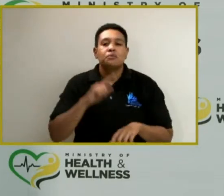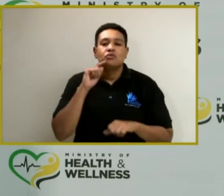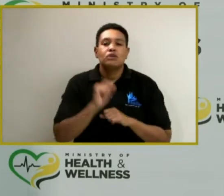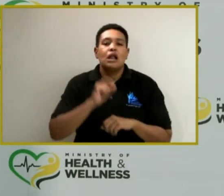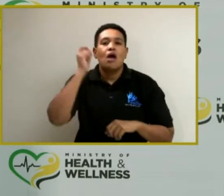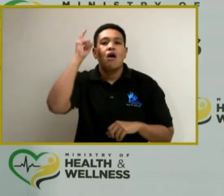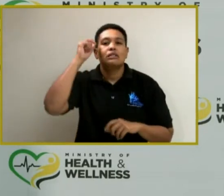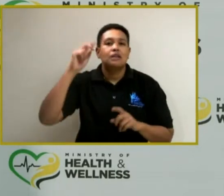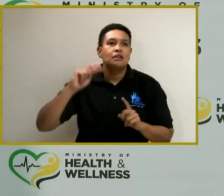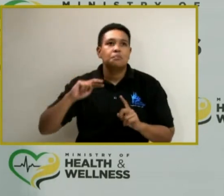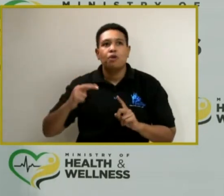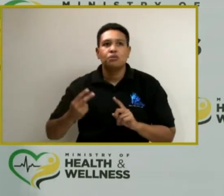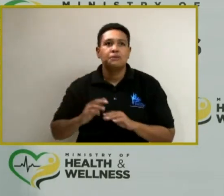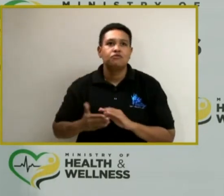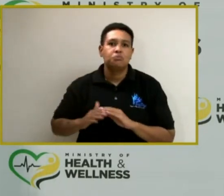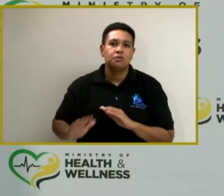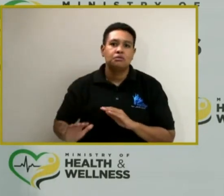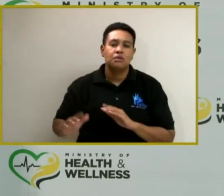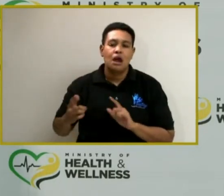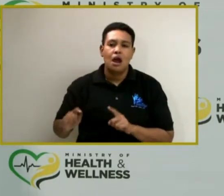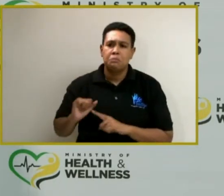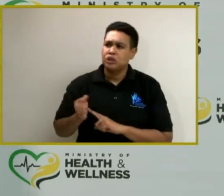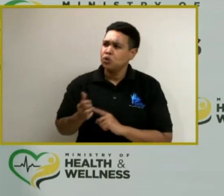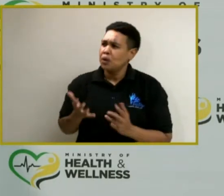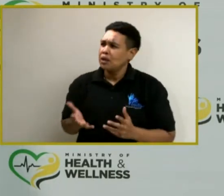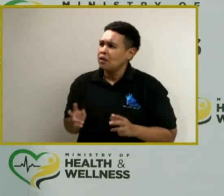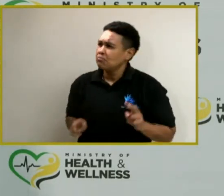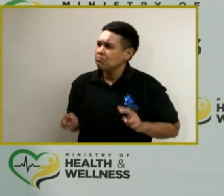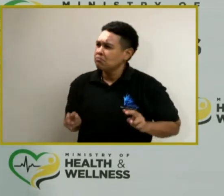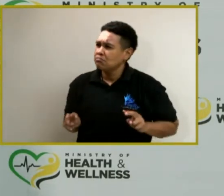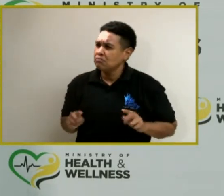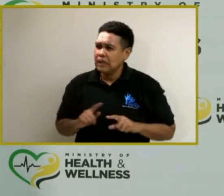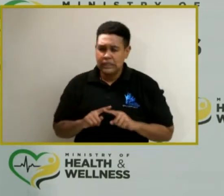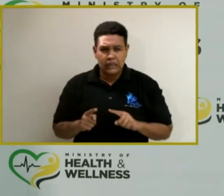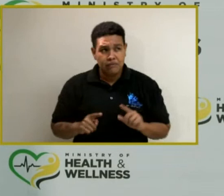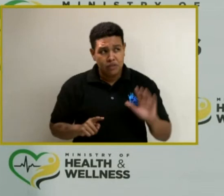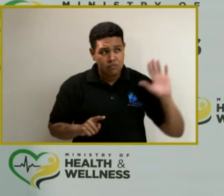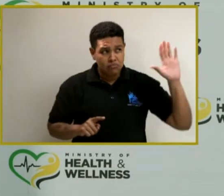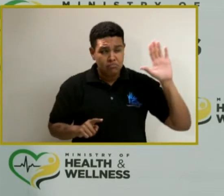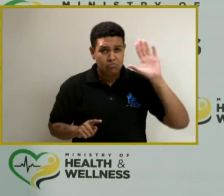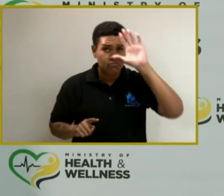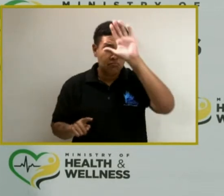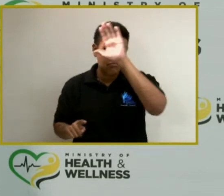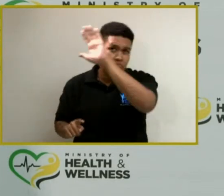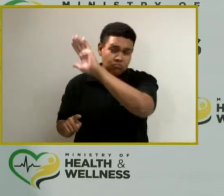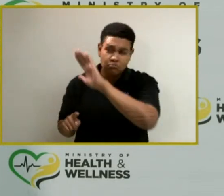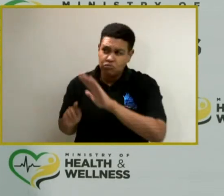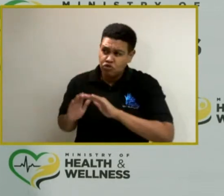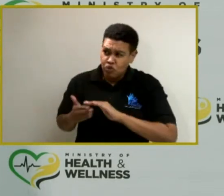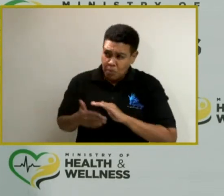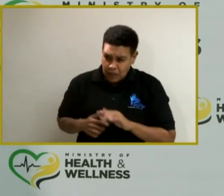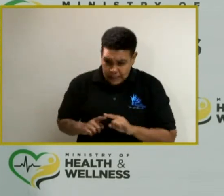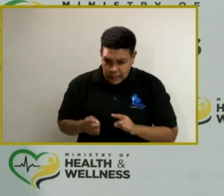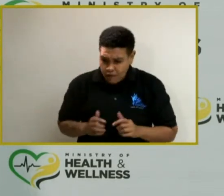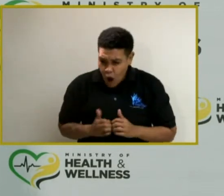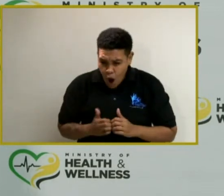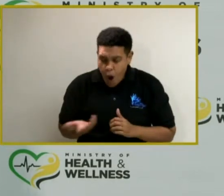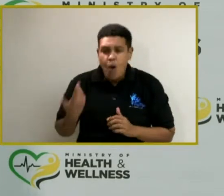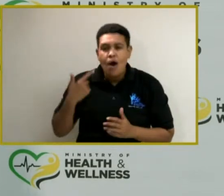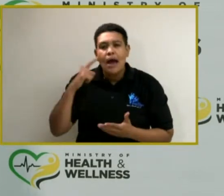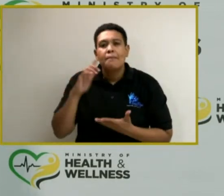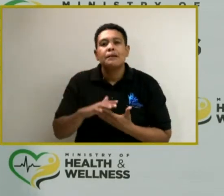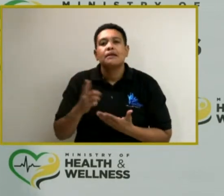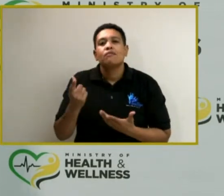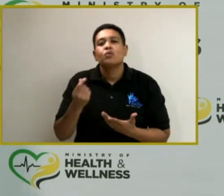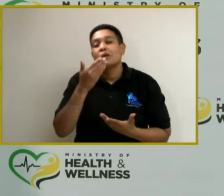understand the context and the circumstances and the difference between ourselves and others. And at this point in time, I believe we're doing the